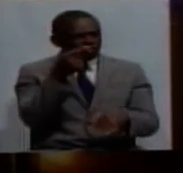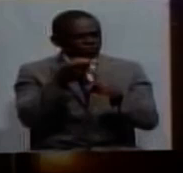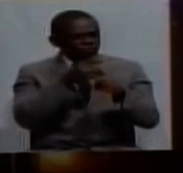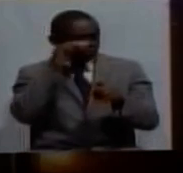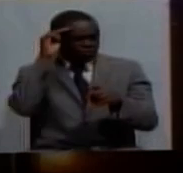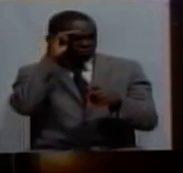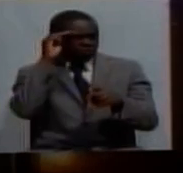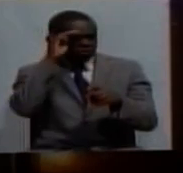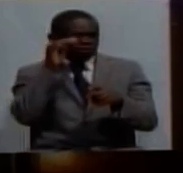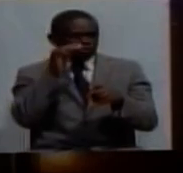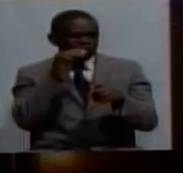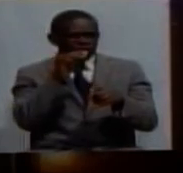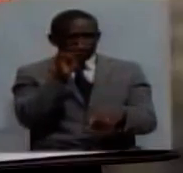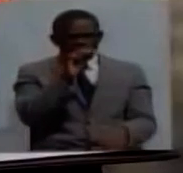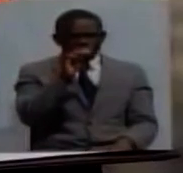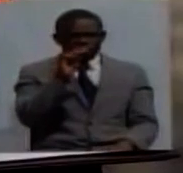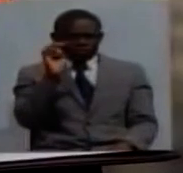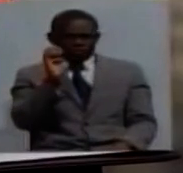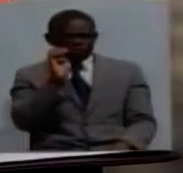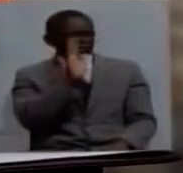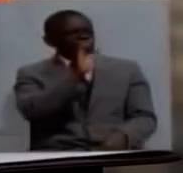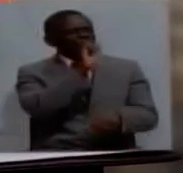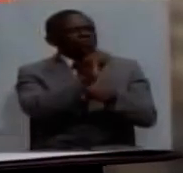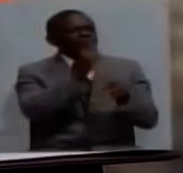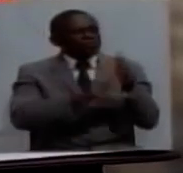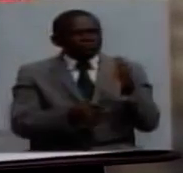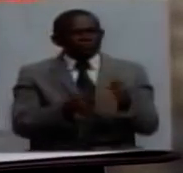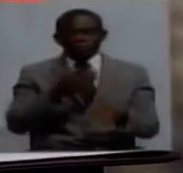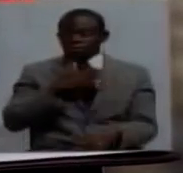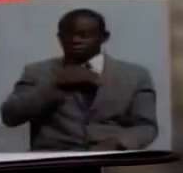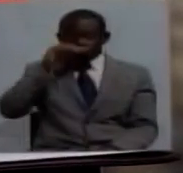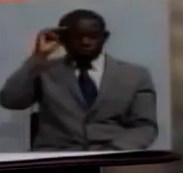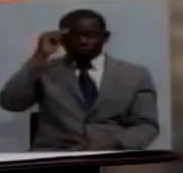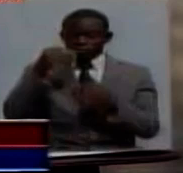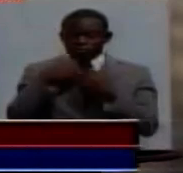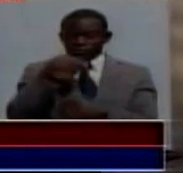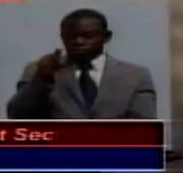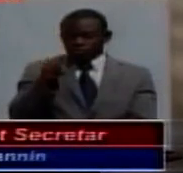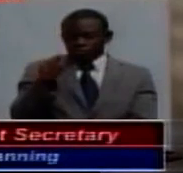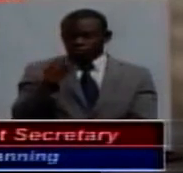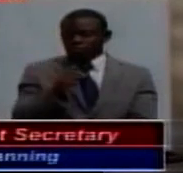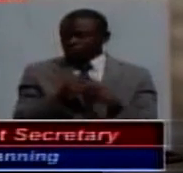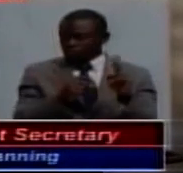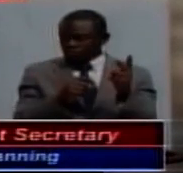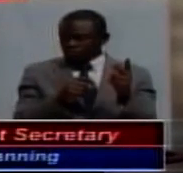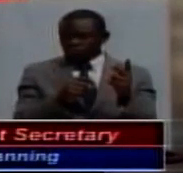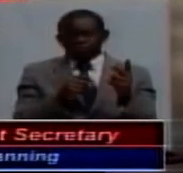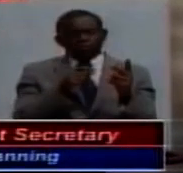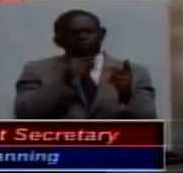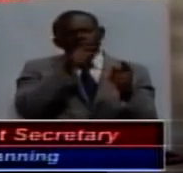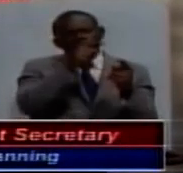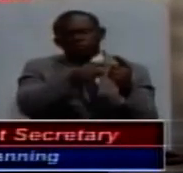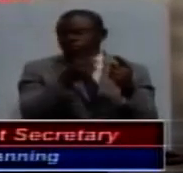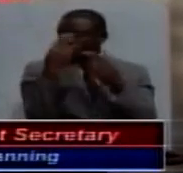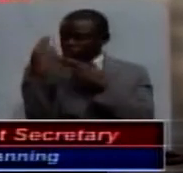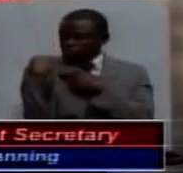ministry. Okay, so there are 2 PSs. One is responsible for planning and administration, and I'm responsible for